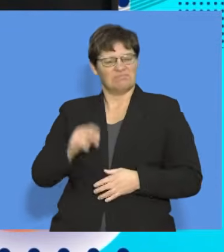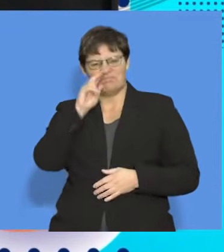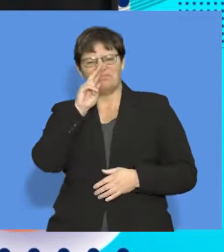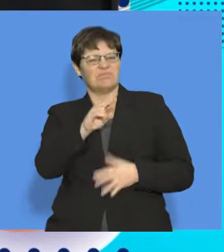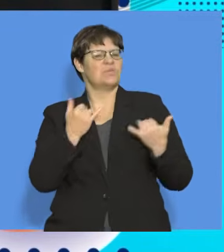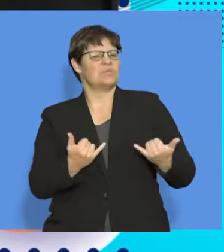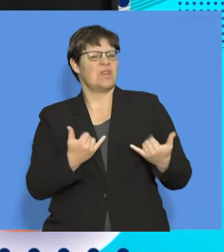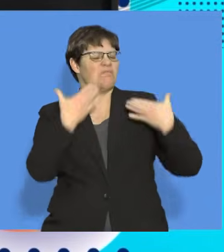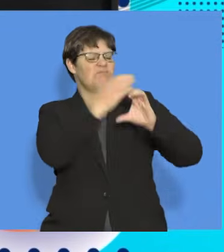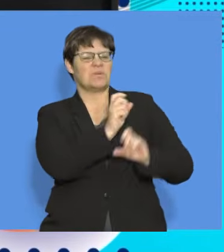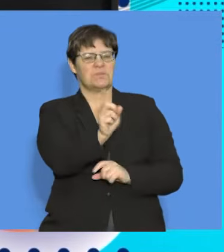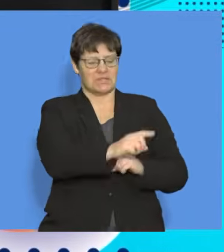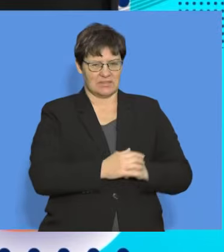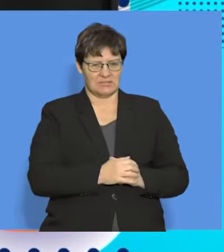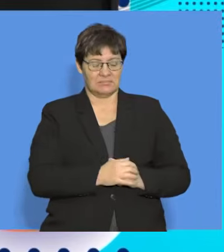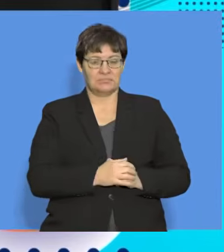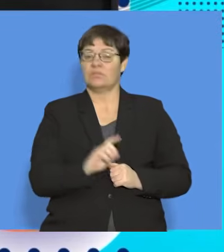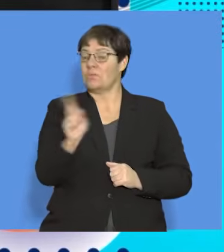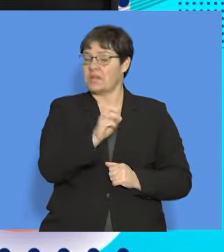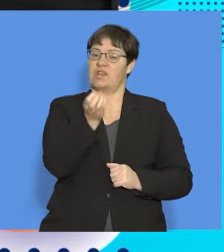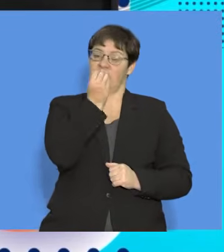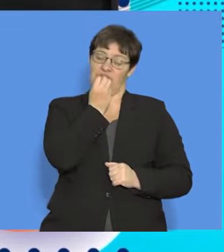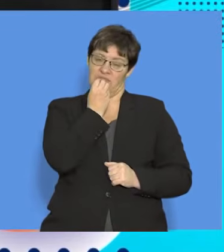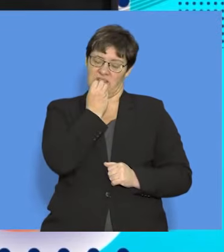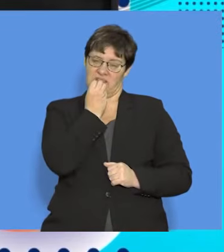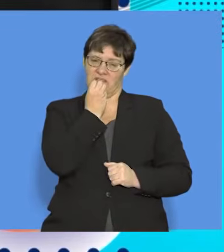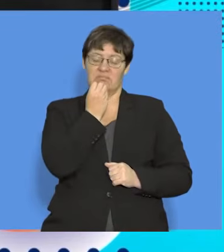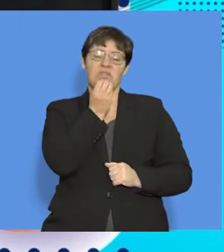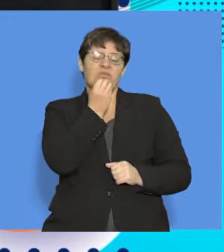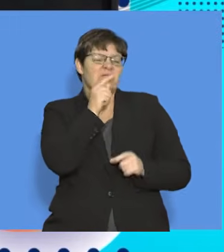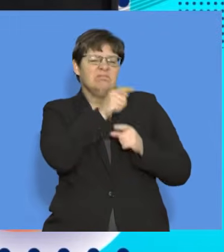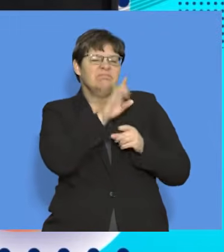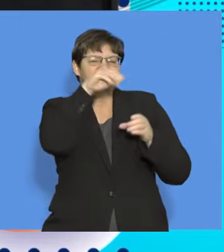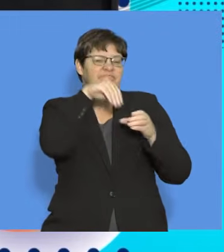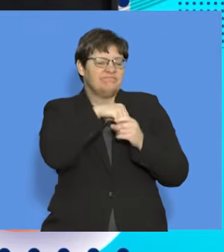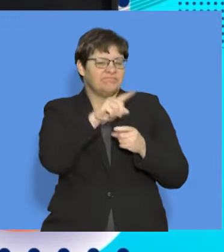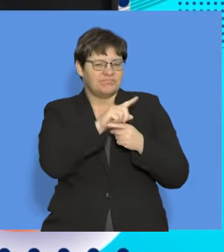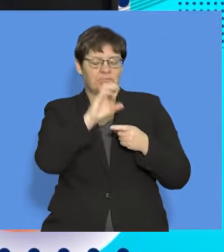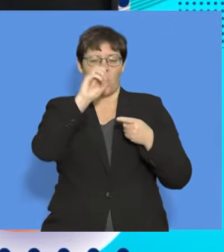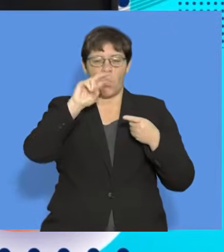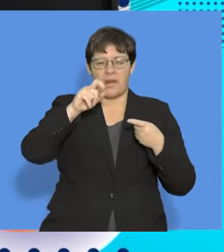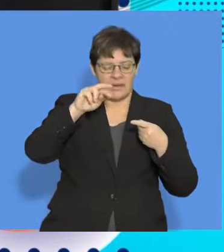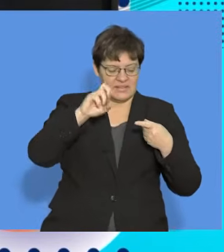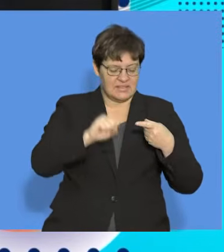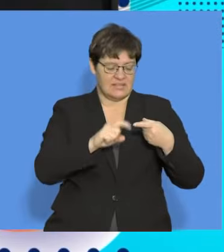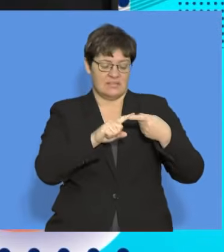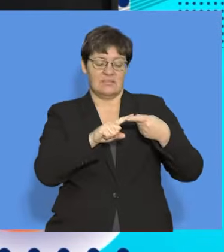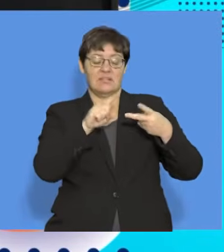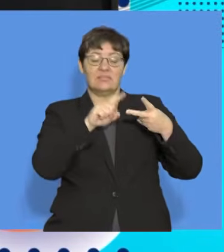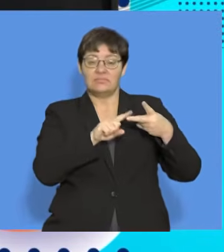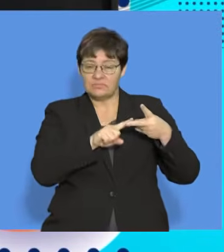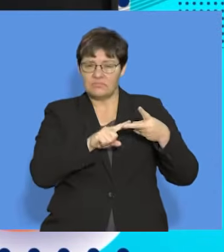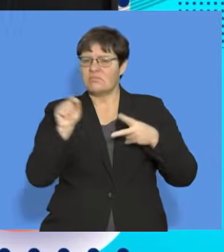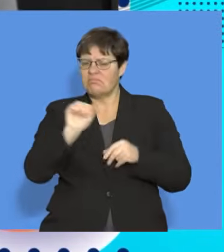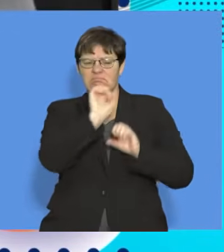what we're doing today. Guys, we're focusing on nutrition today. In our lesson, we're going to look at the organs, and in that we're going to look at